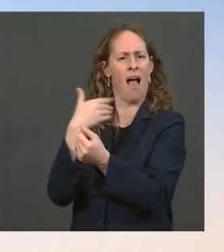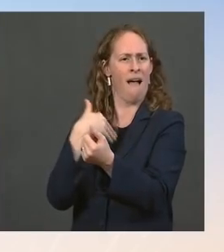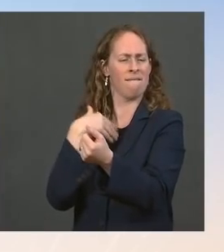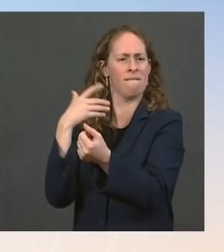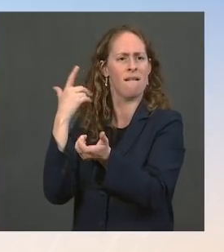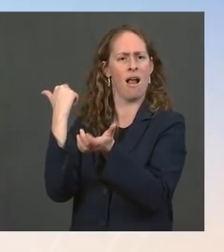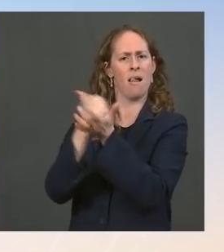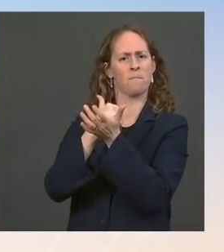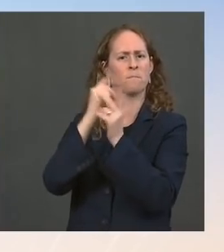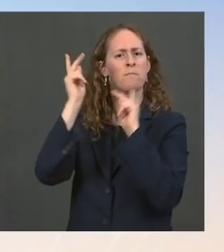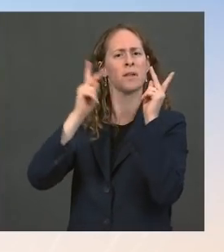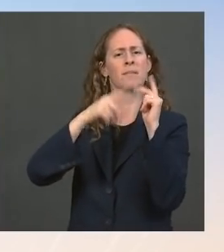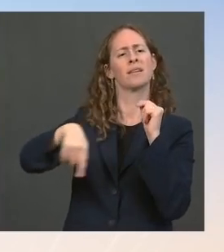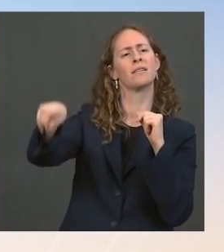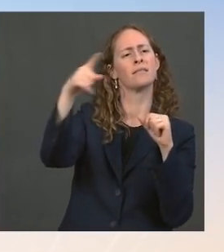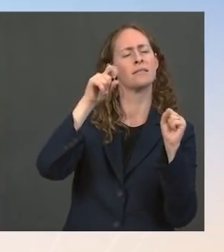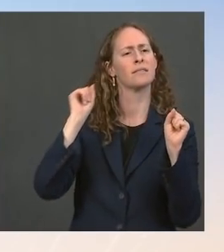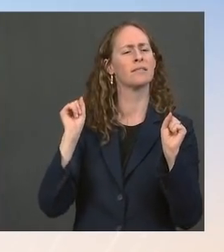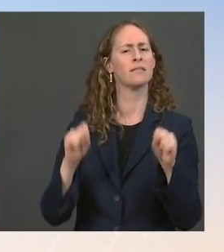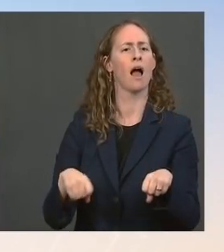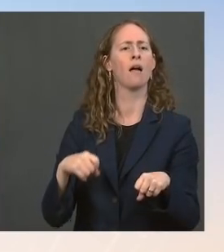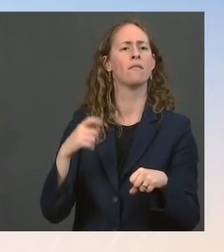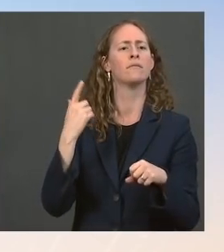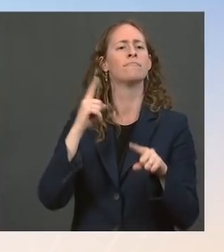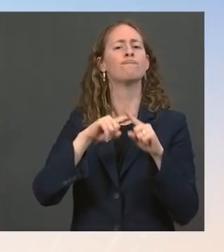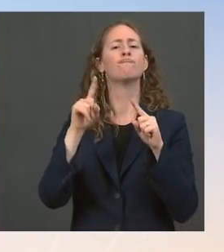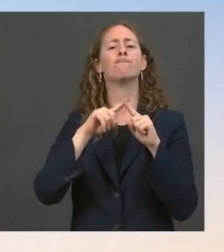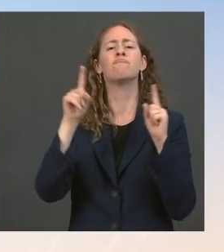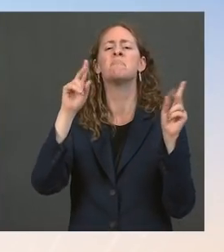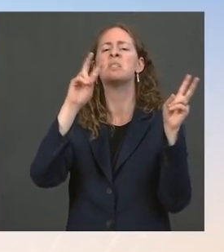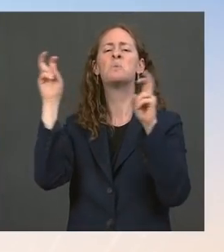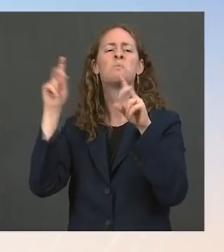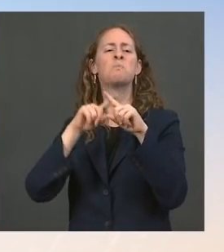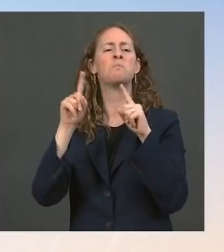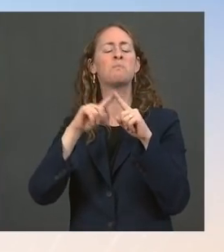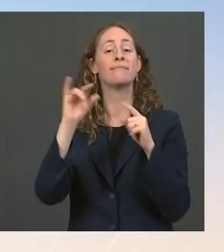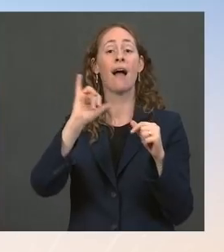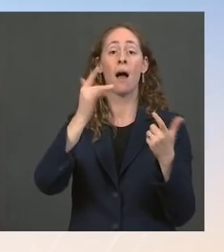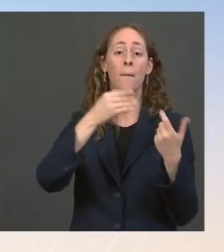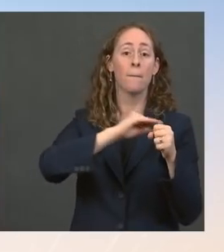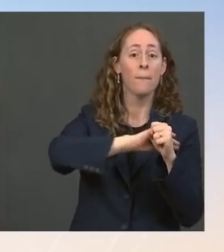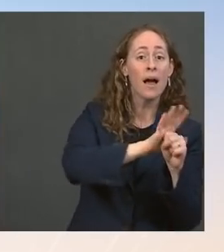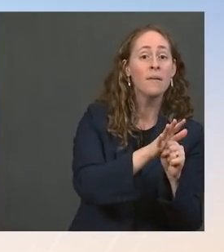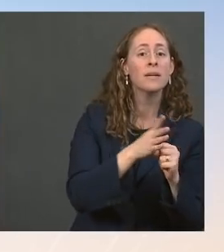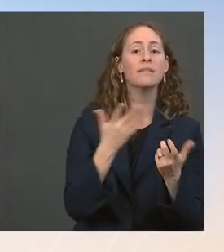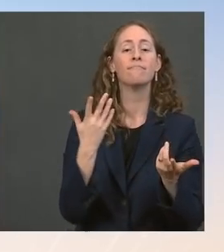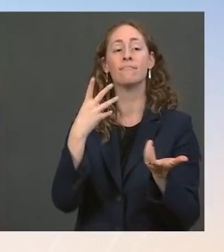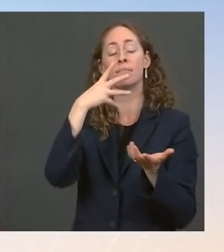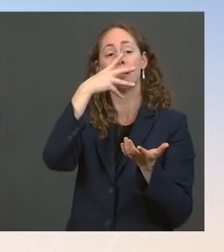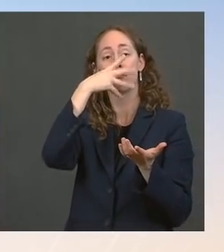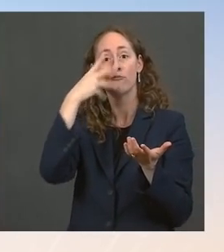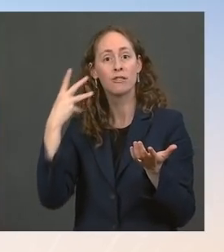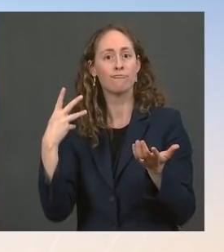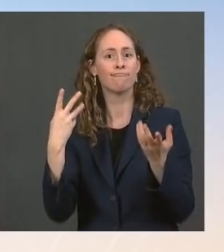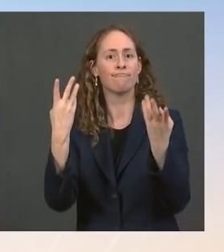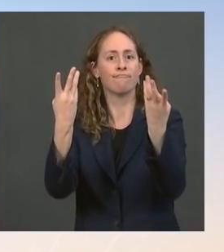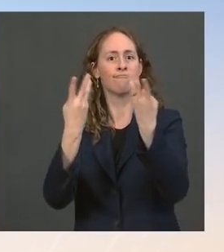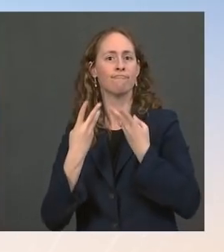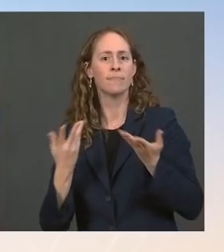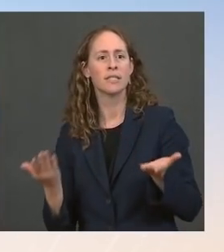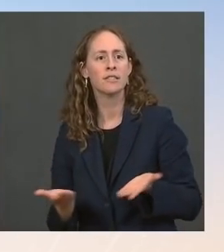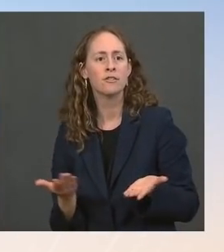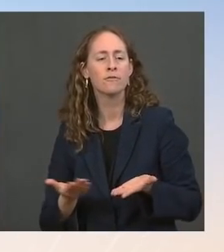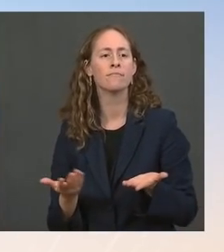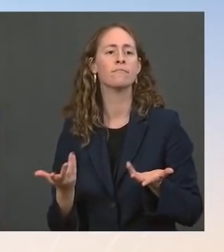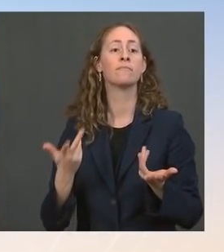But we've seen on a range of issues, whether it's the pandemic, immigration, Afghanistan, you know,